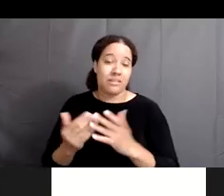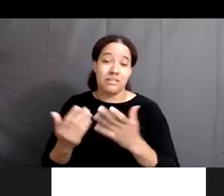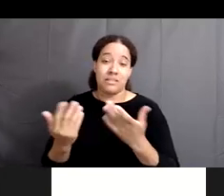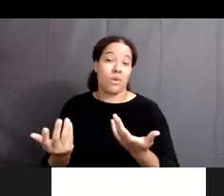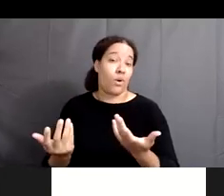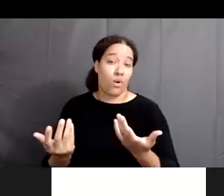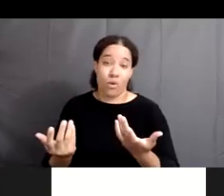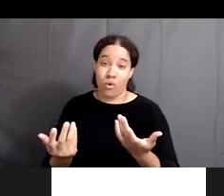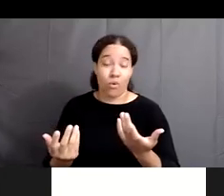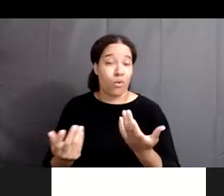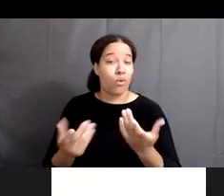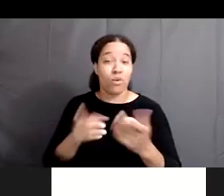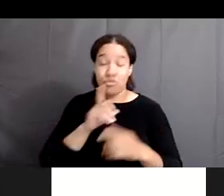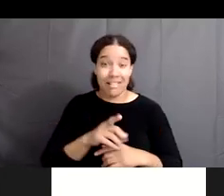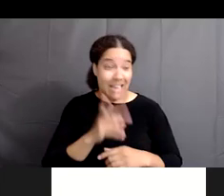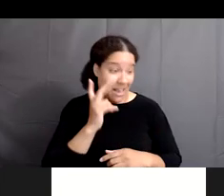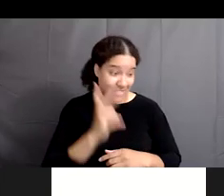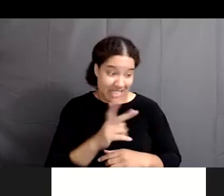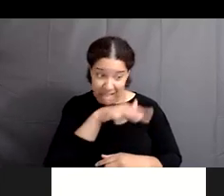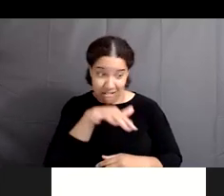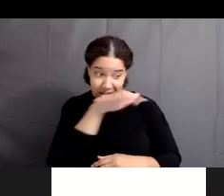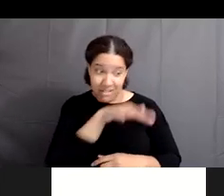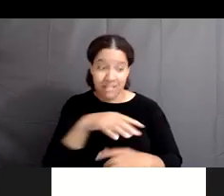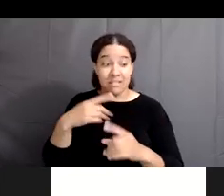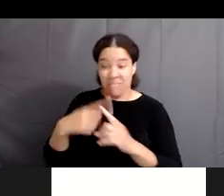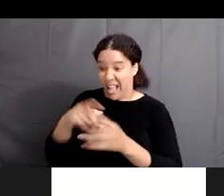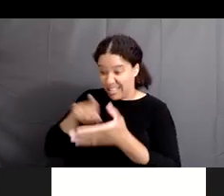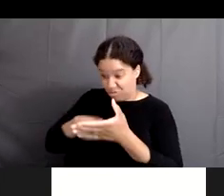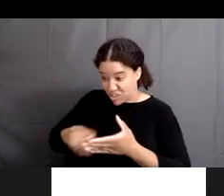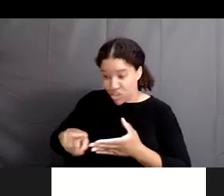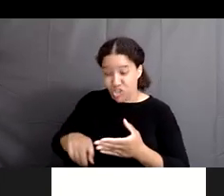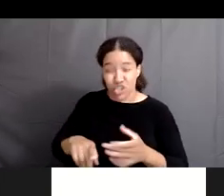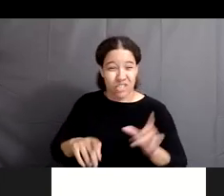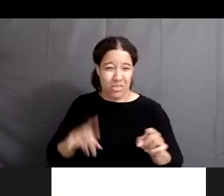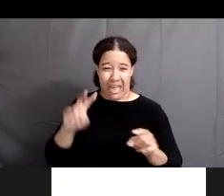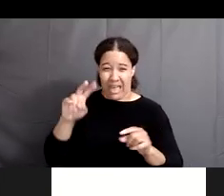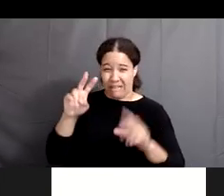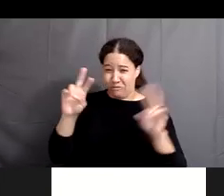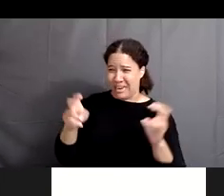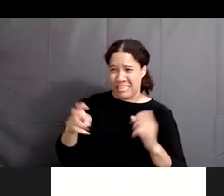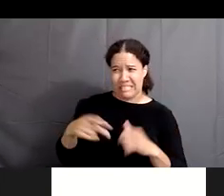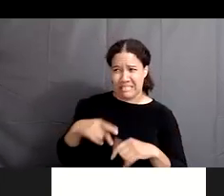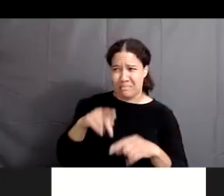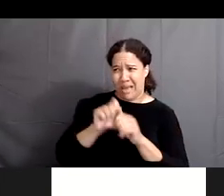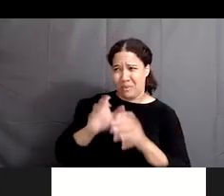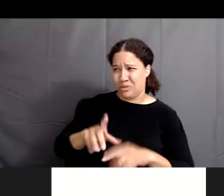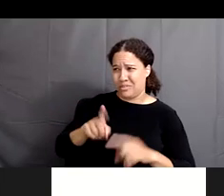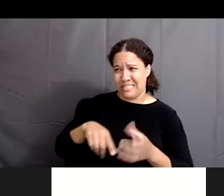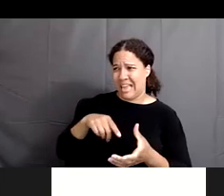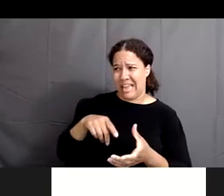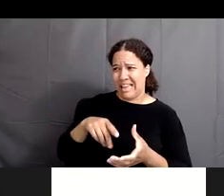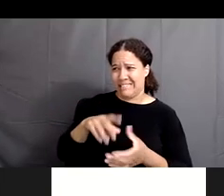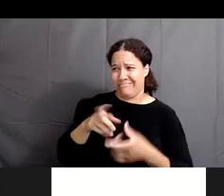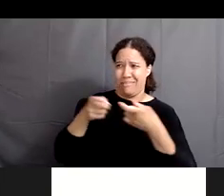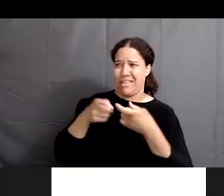anecdotally and even research-wise, that myth doesn't check out. And then selling to workers could be expensive or